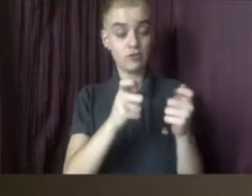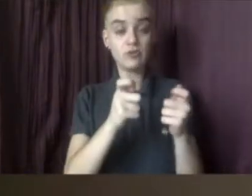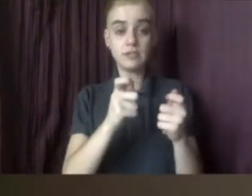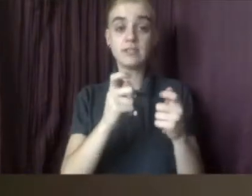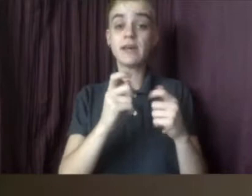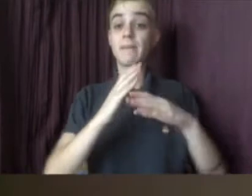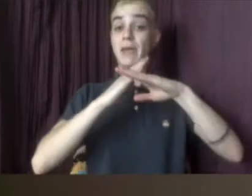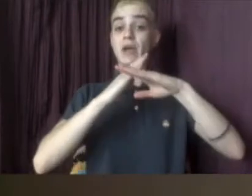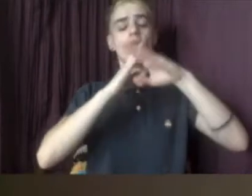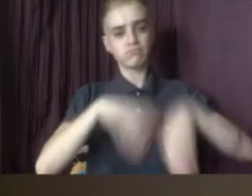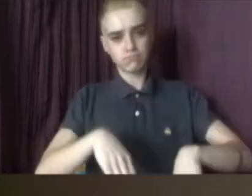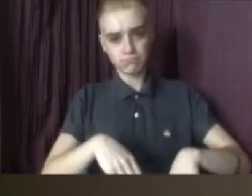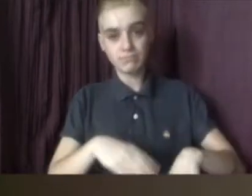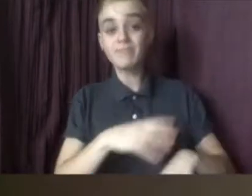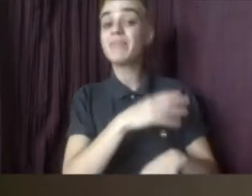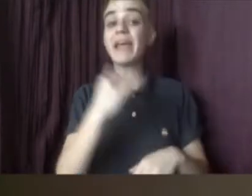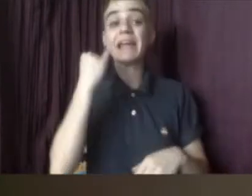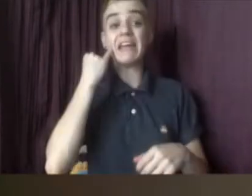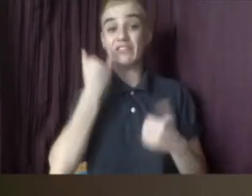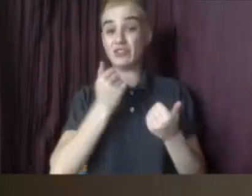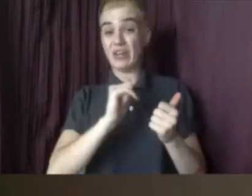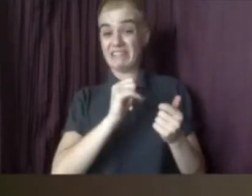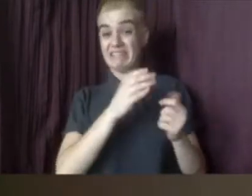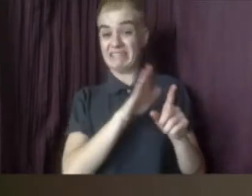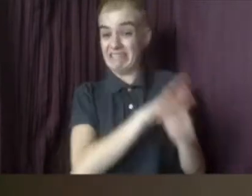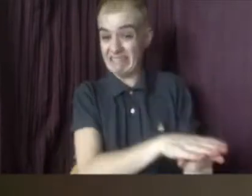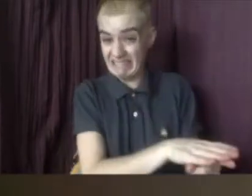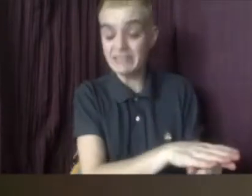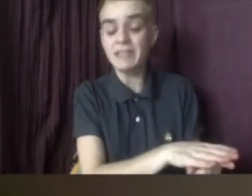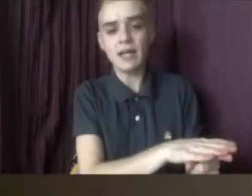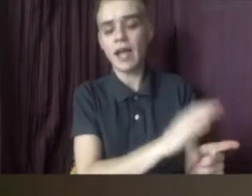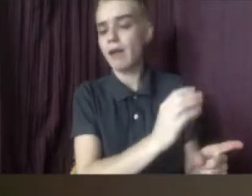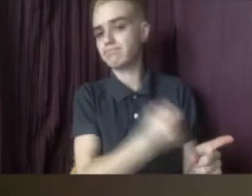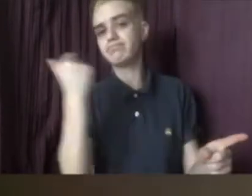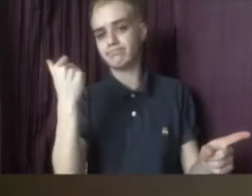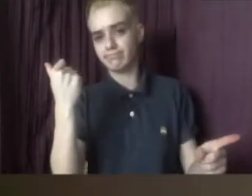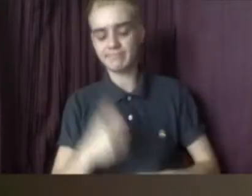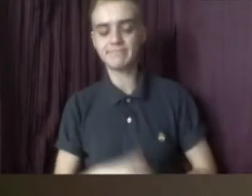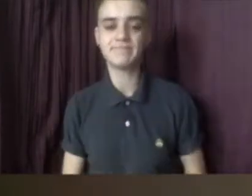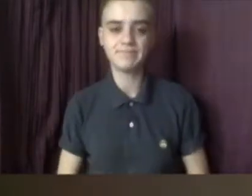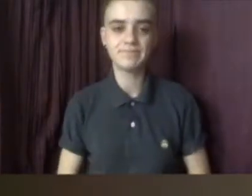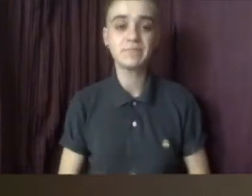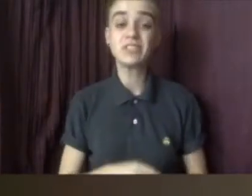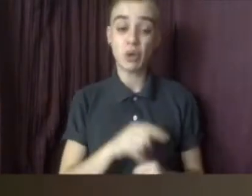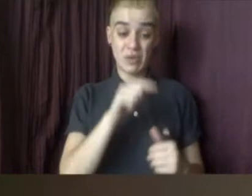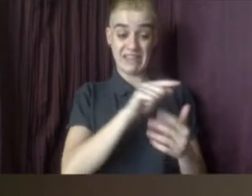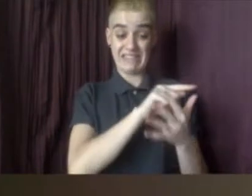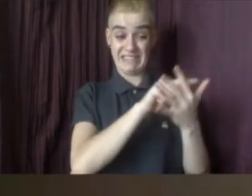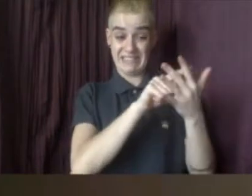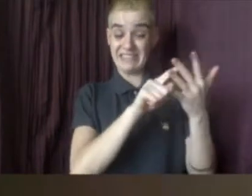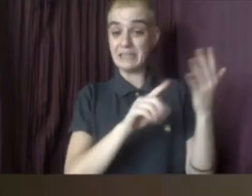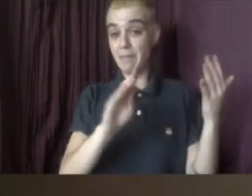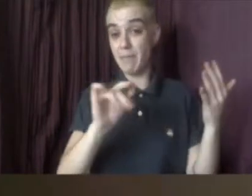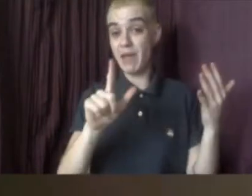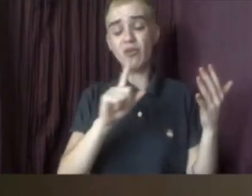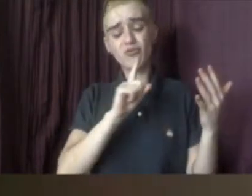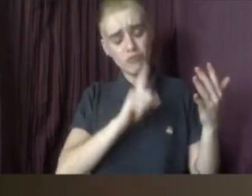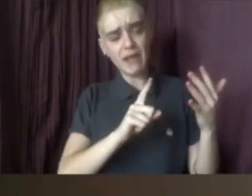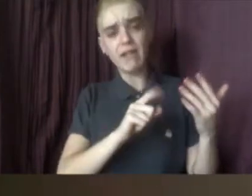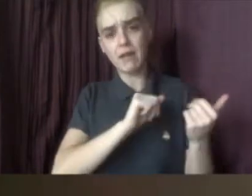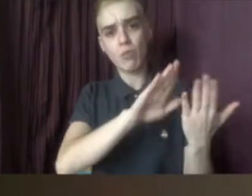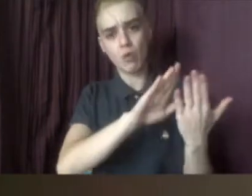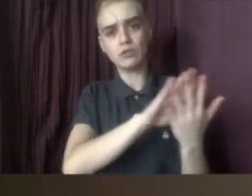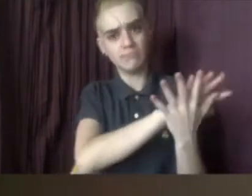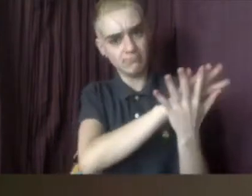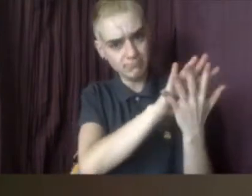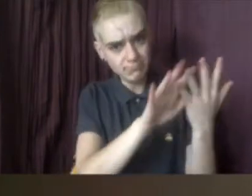democratic systems, which many states are currently trying to exploit. And we know that reforms to remove